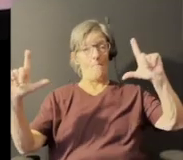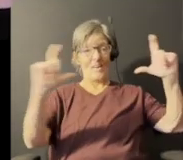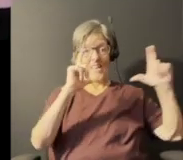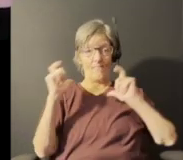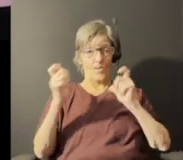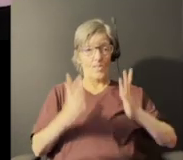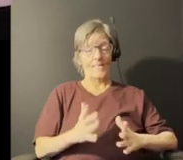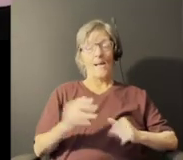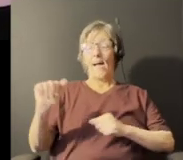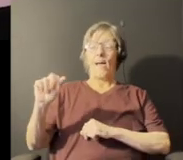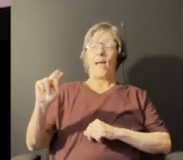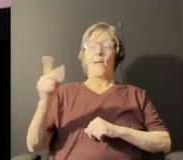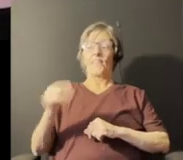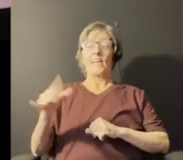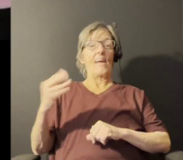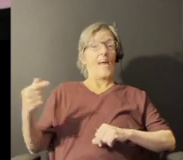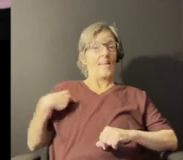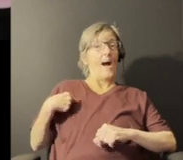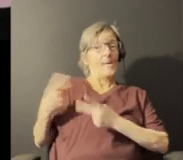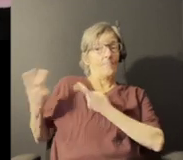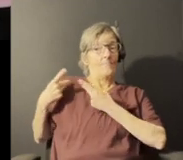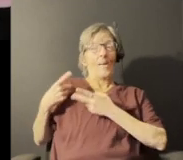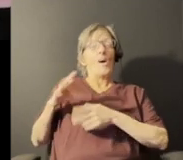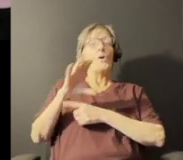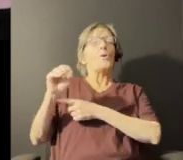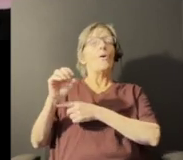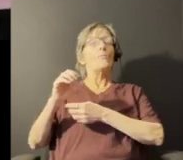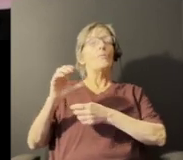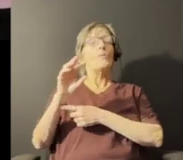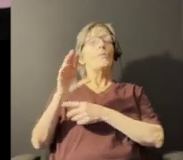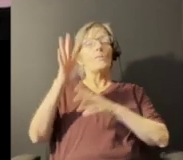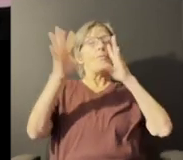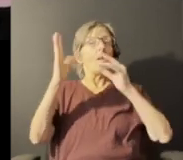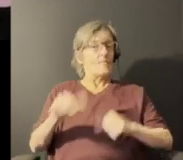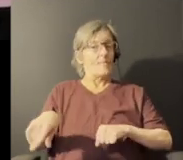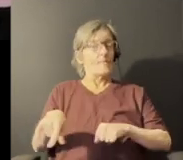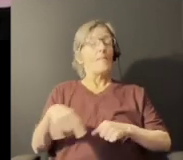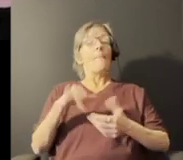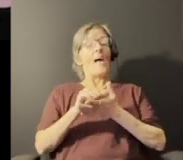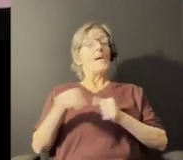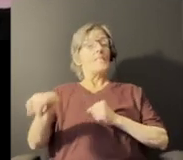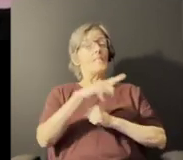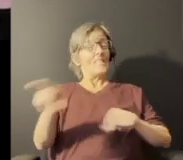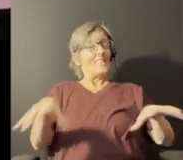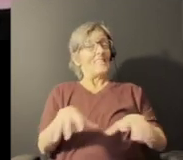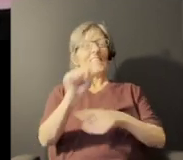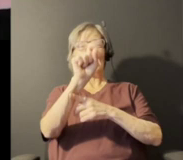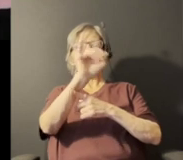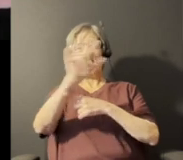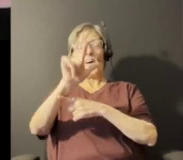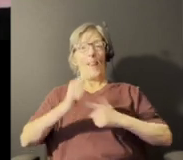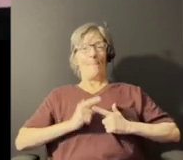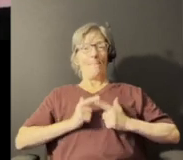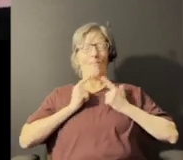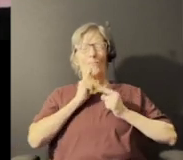the things that Anthony, my co-curator, and I really loved about your work is that she's done these still